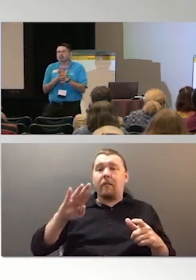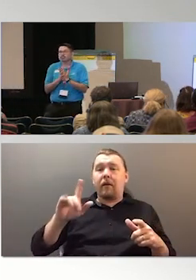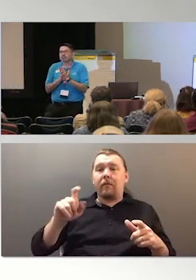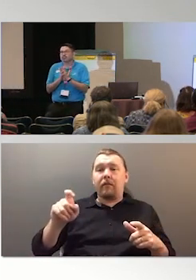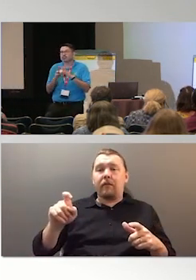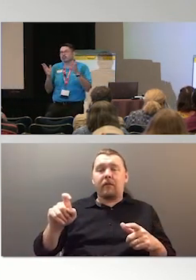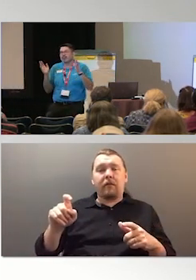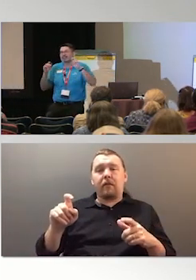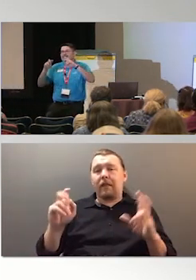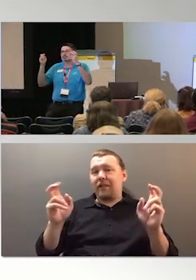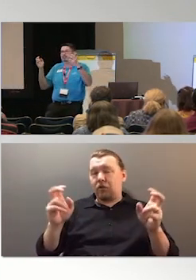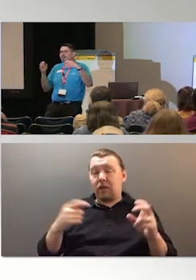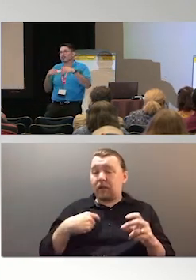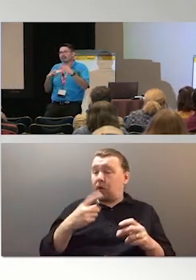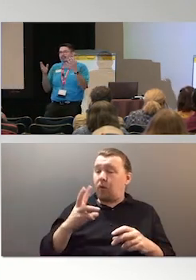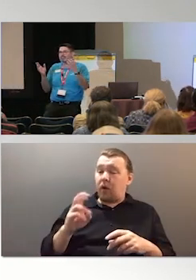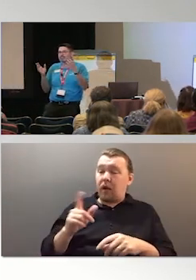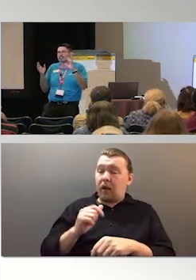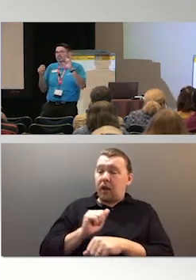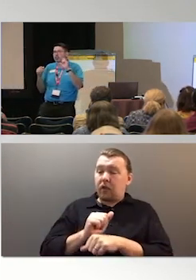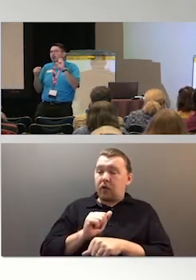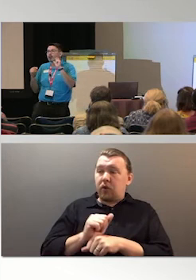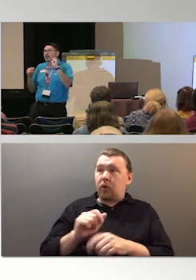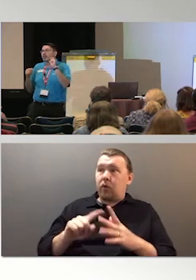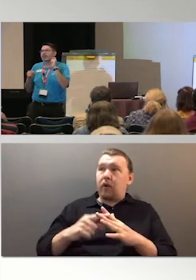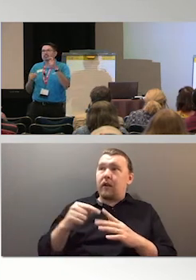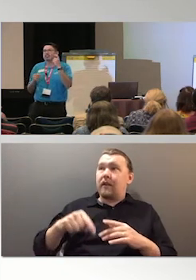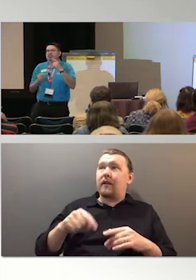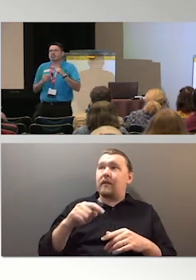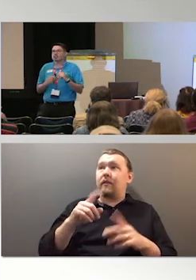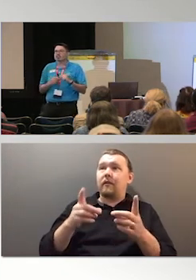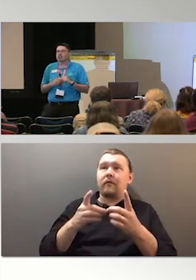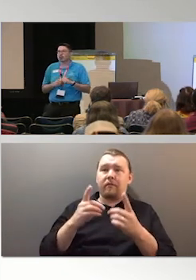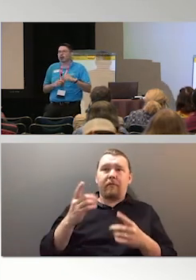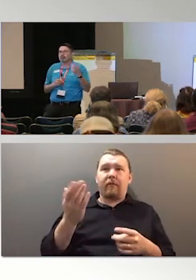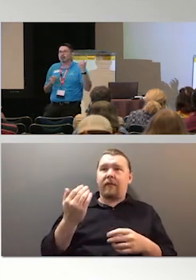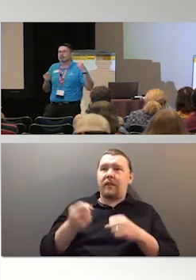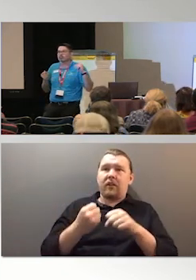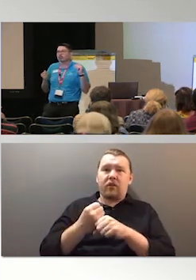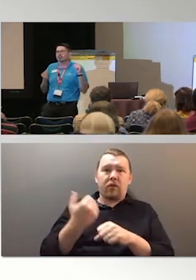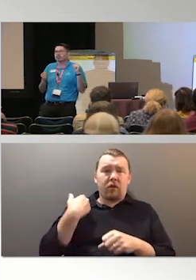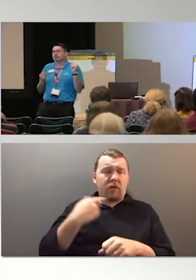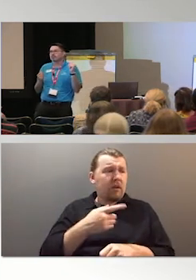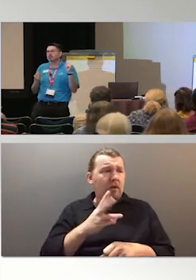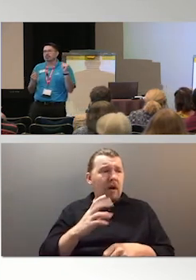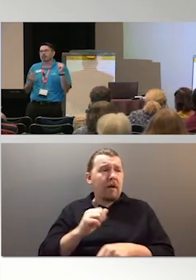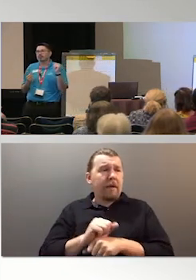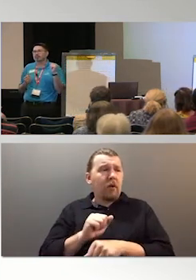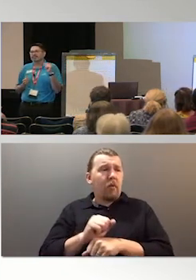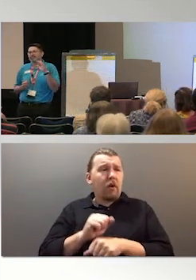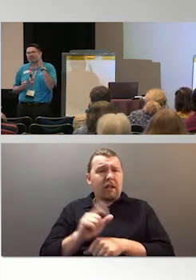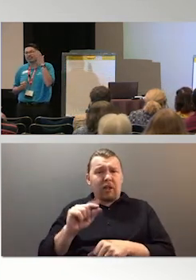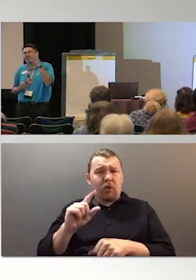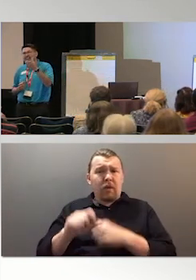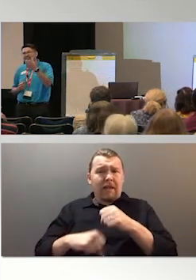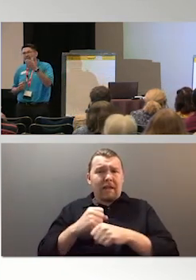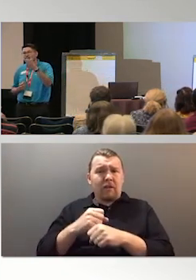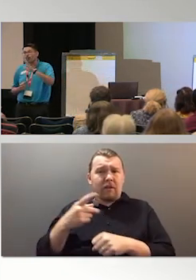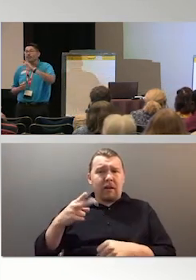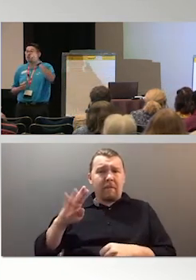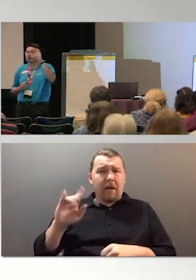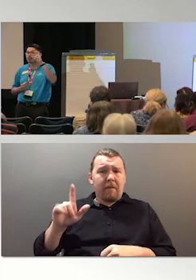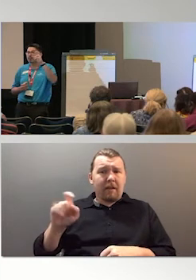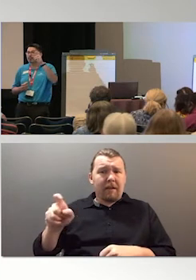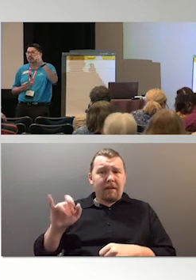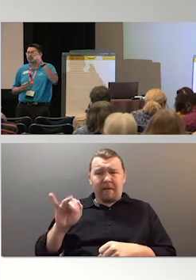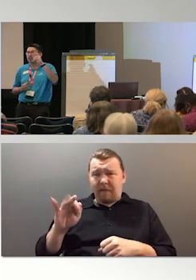I first started in the disability field about 15 years ago, that was the first thing I heard was like, well, I've been working for 20-something years at Publix, and if I retire or